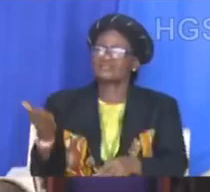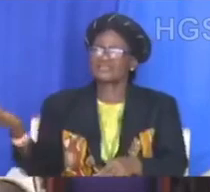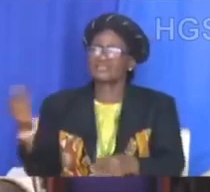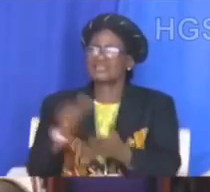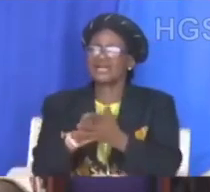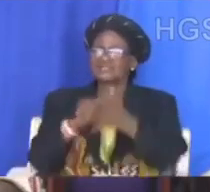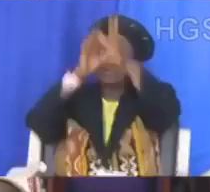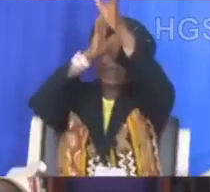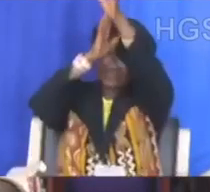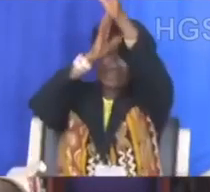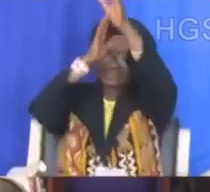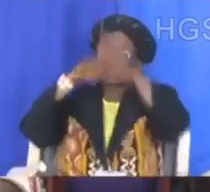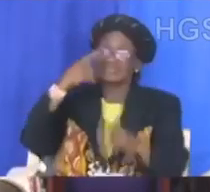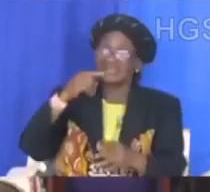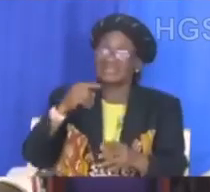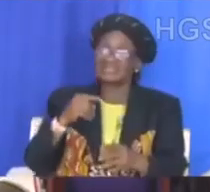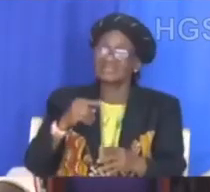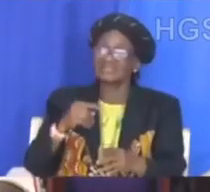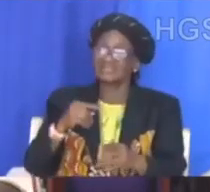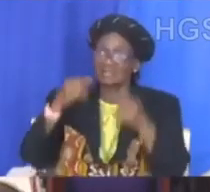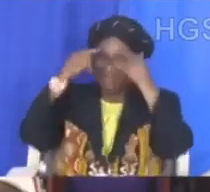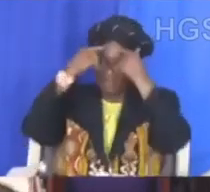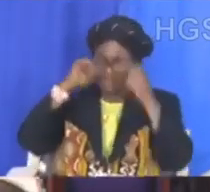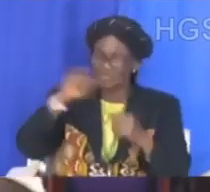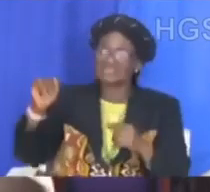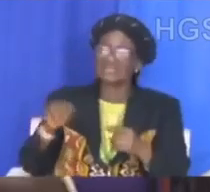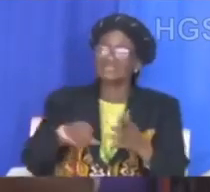concerning those of you who are my children in particular.